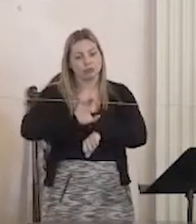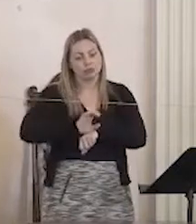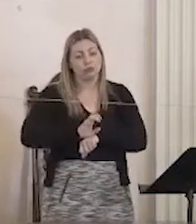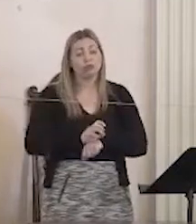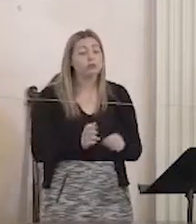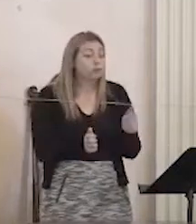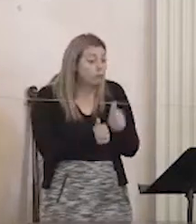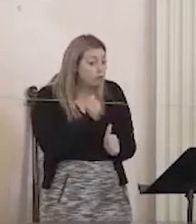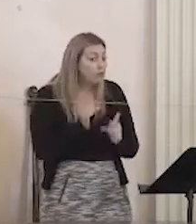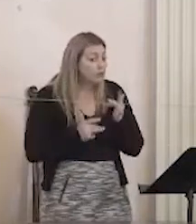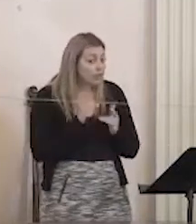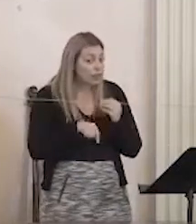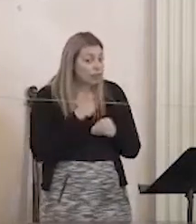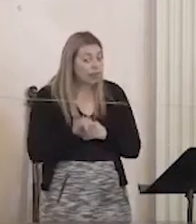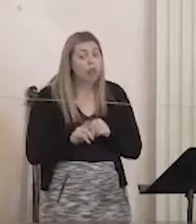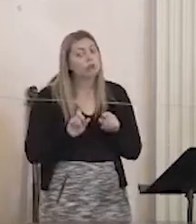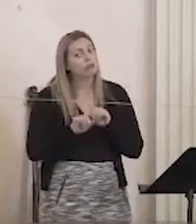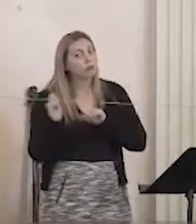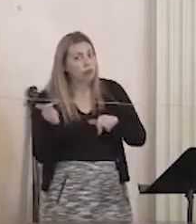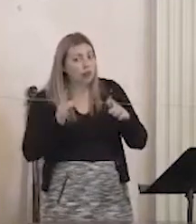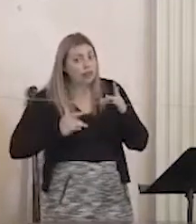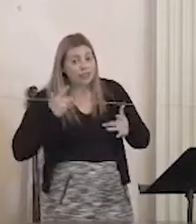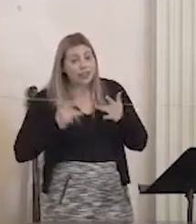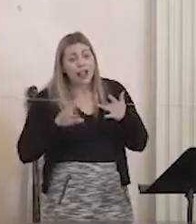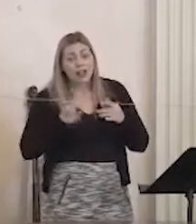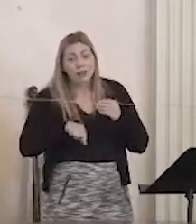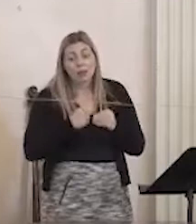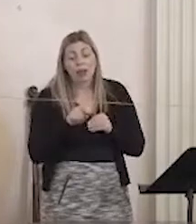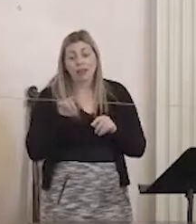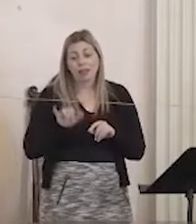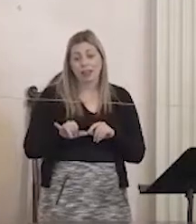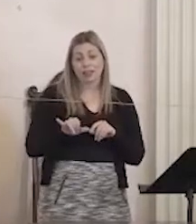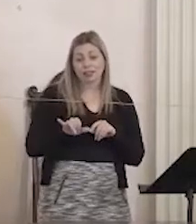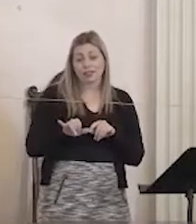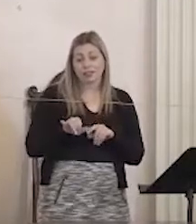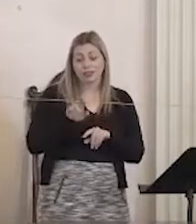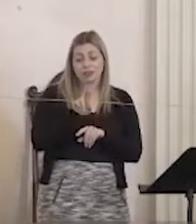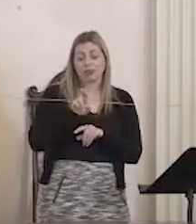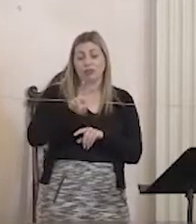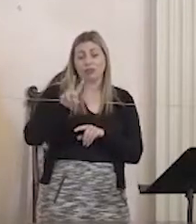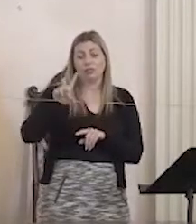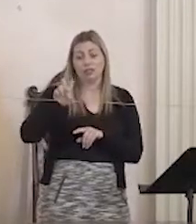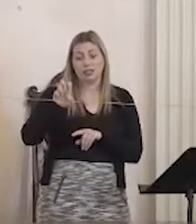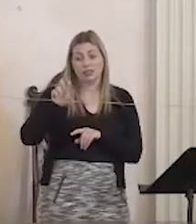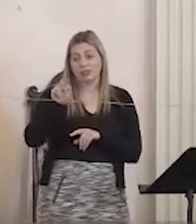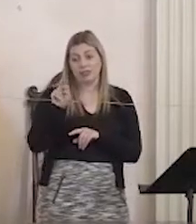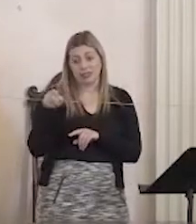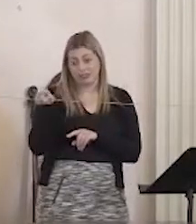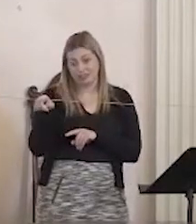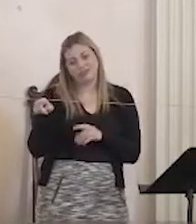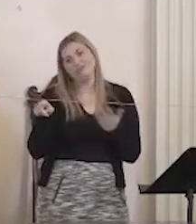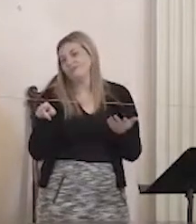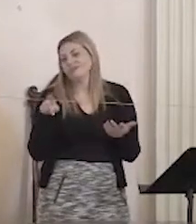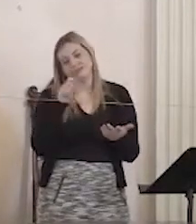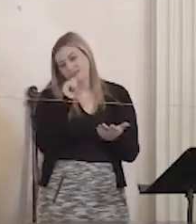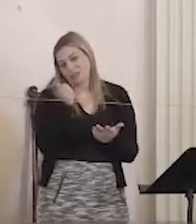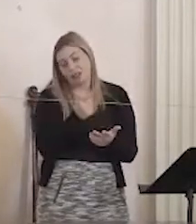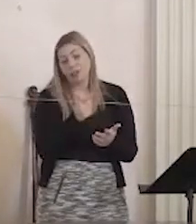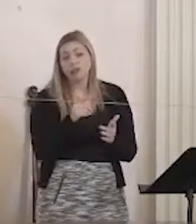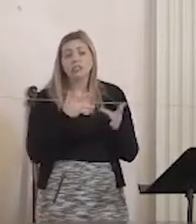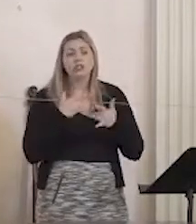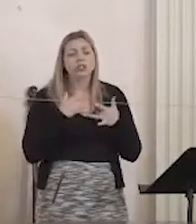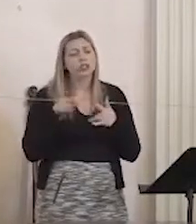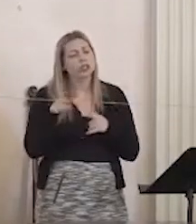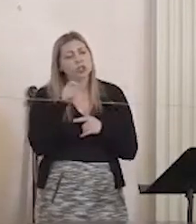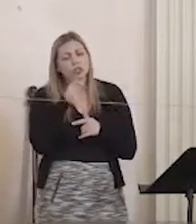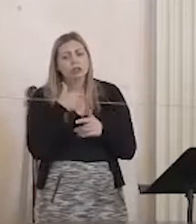Most were excited about that, but not everybody was excited about calling Reverend Eaton. There were concerns about his lack